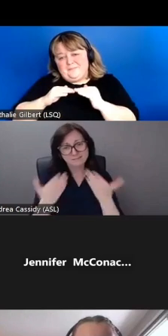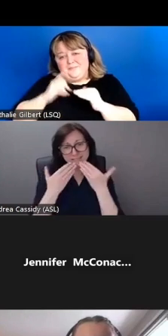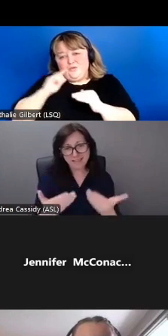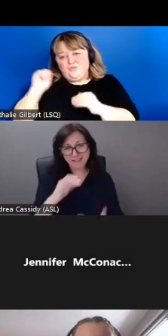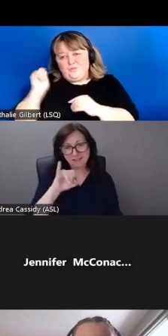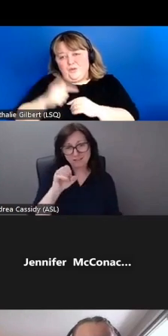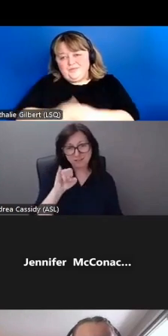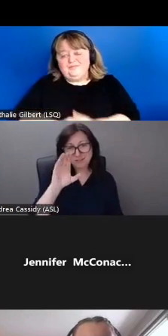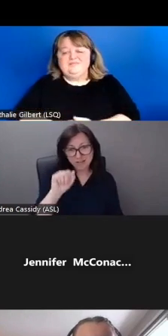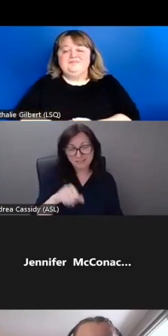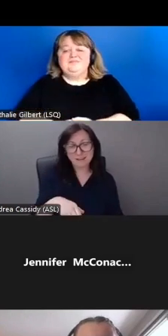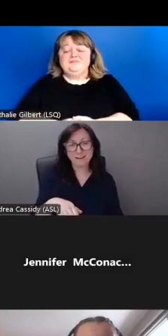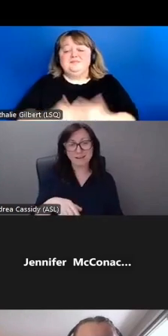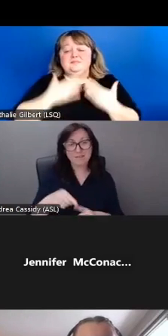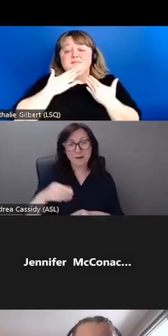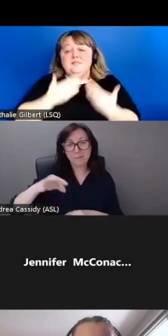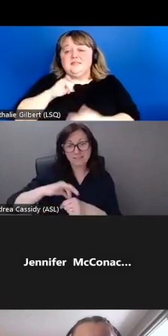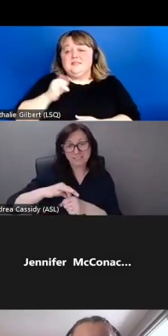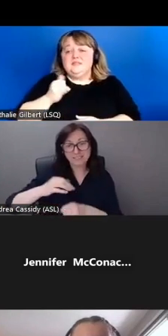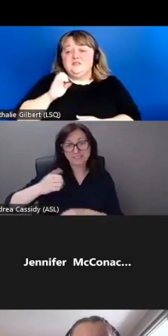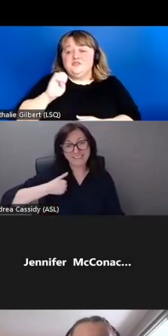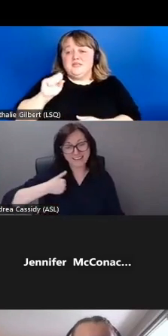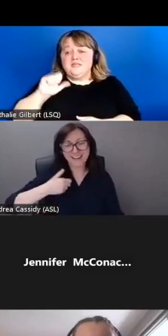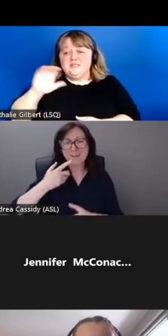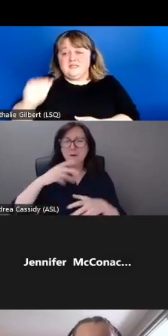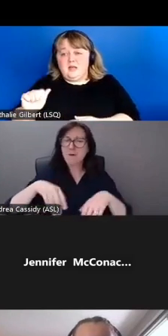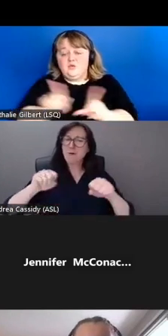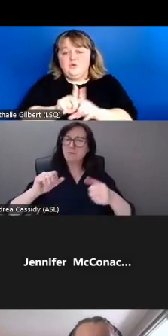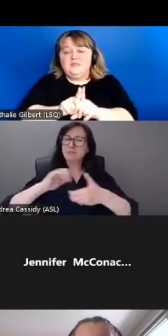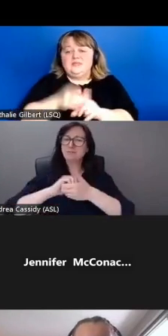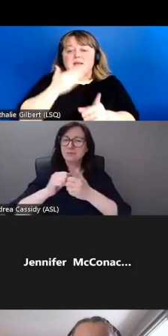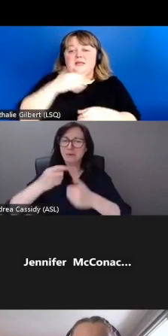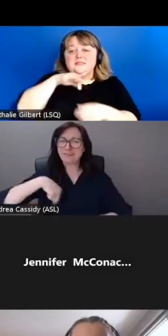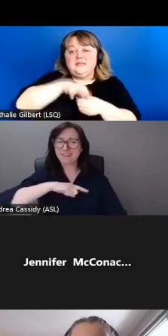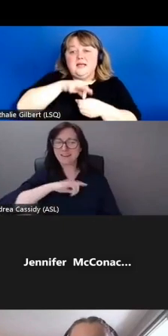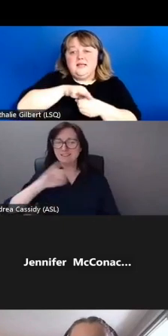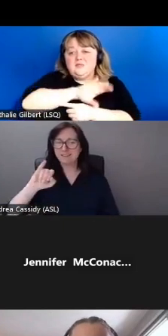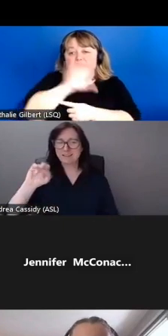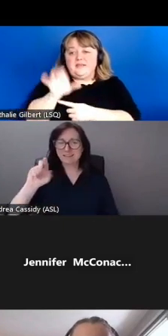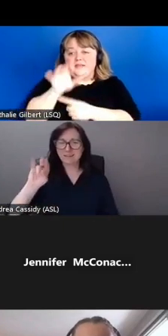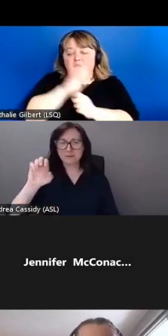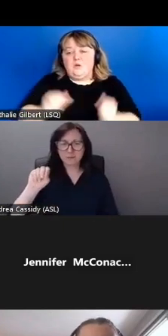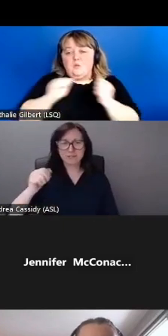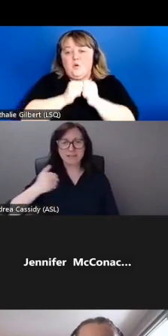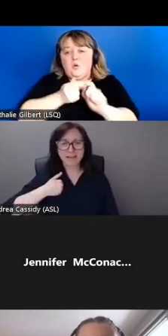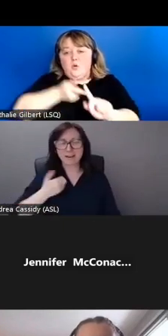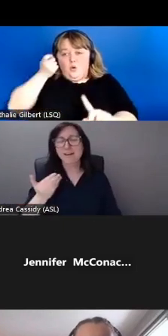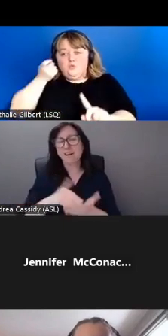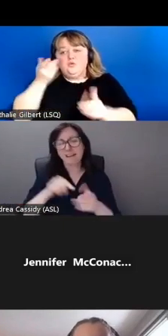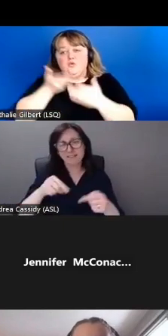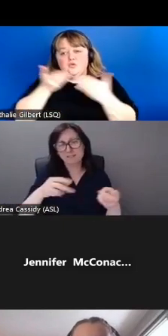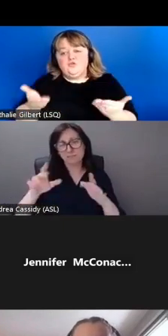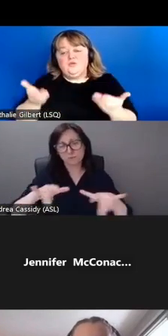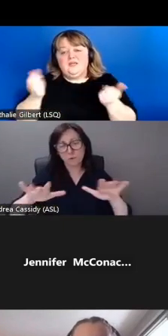and Elections Canada for co-hosting today's event with Inclusion Canada. As we mentioned, this event recording is going to be